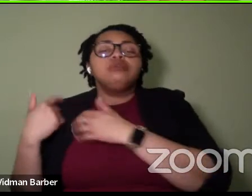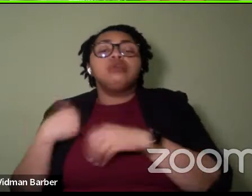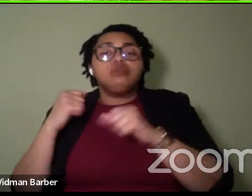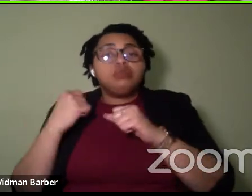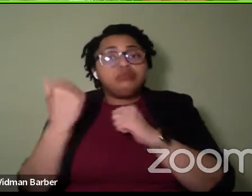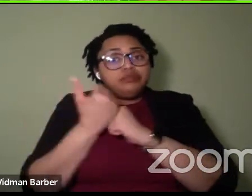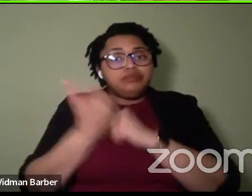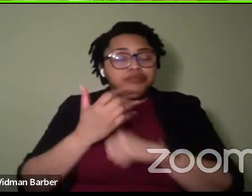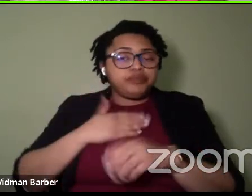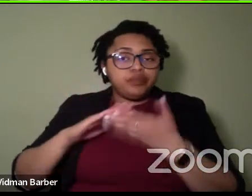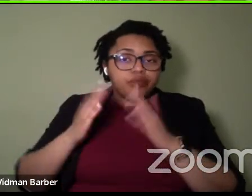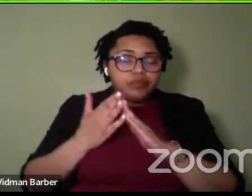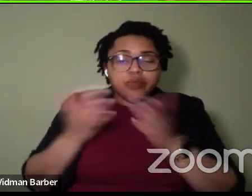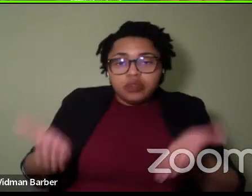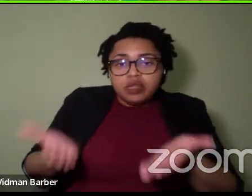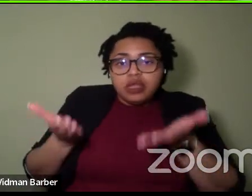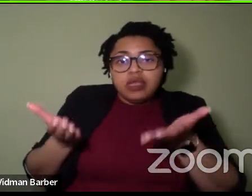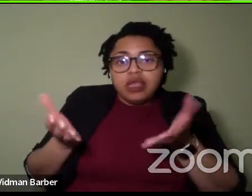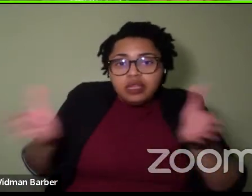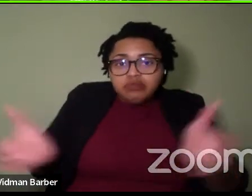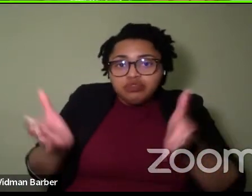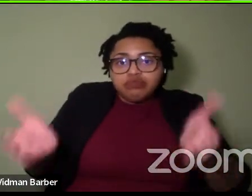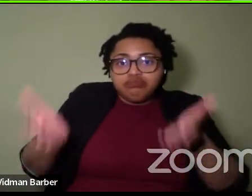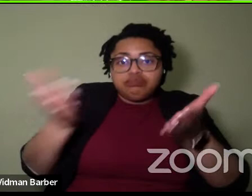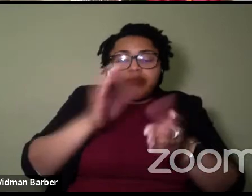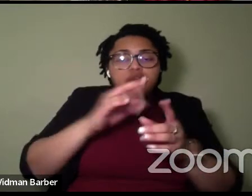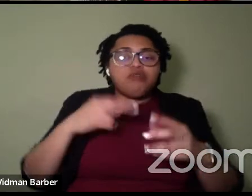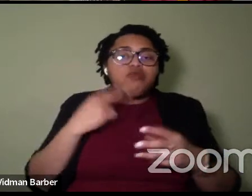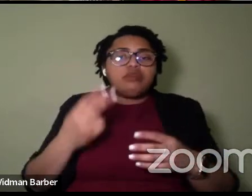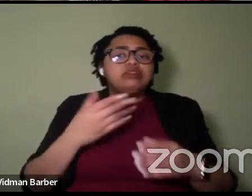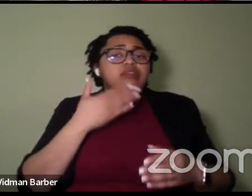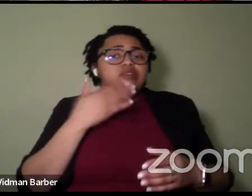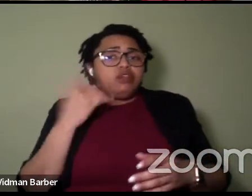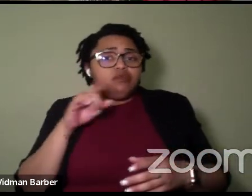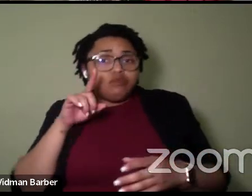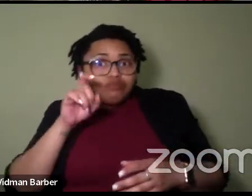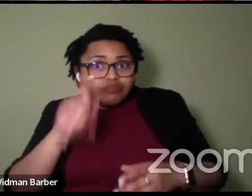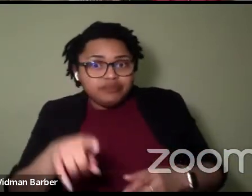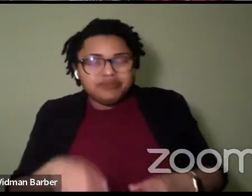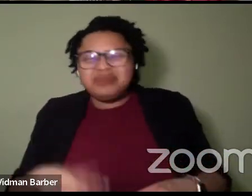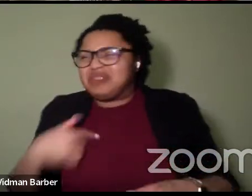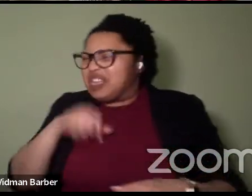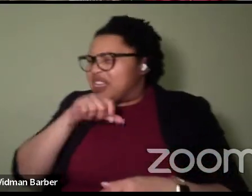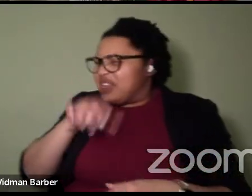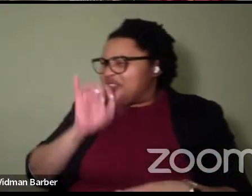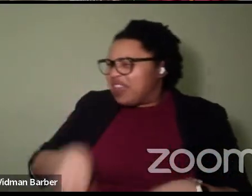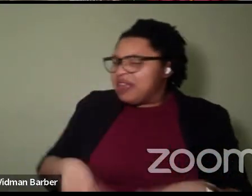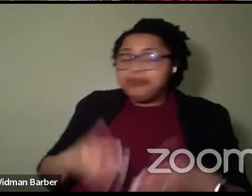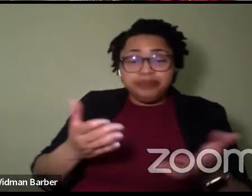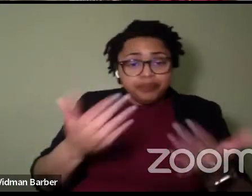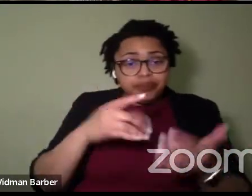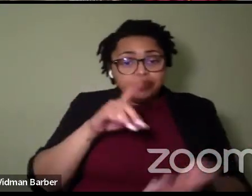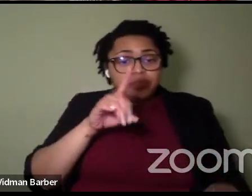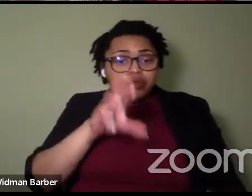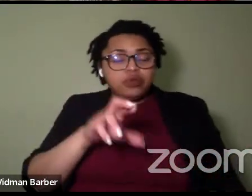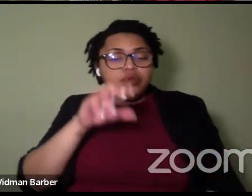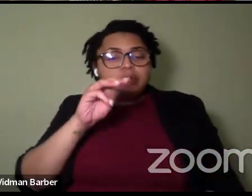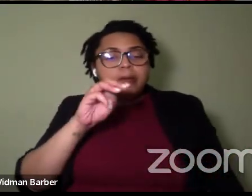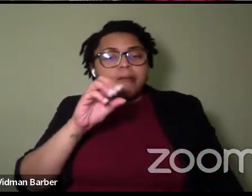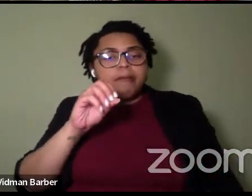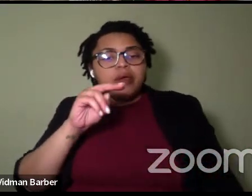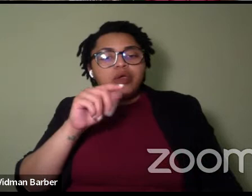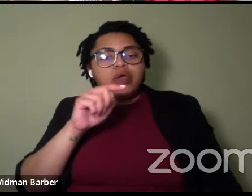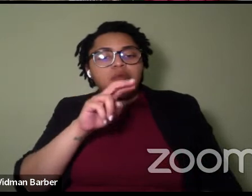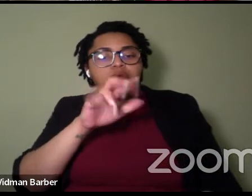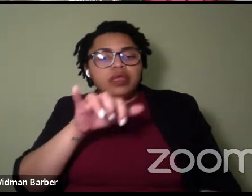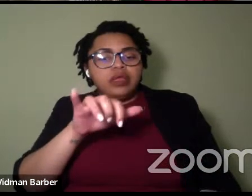voices. Thank you for the question. I love that. Dr. Montgomery? Well, first, I just wanted to start by saying